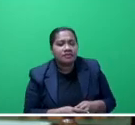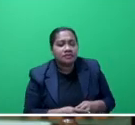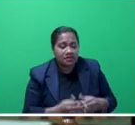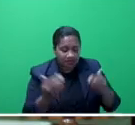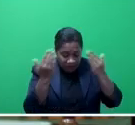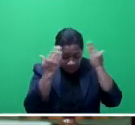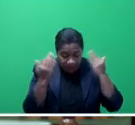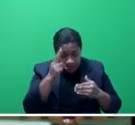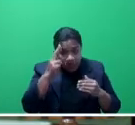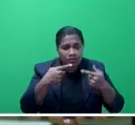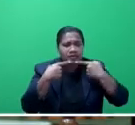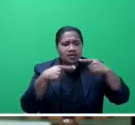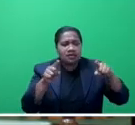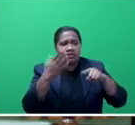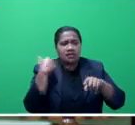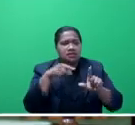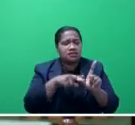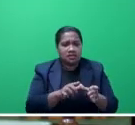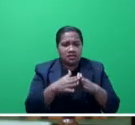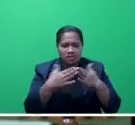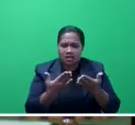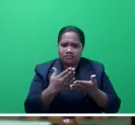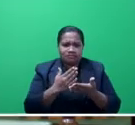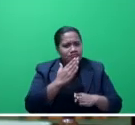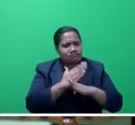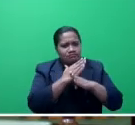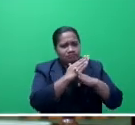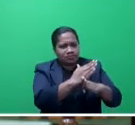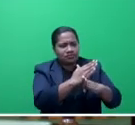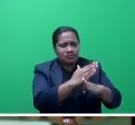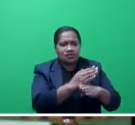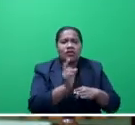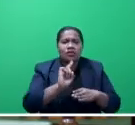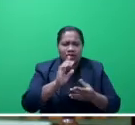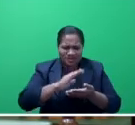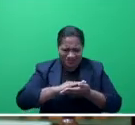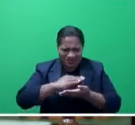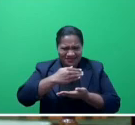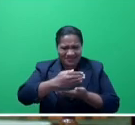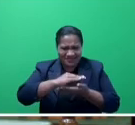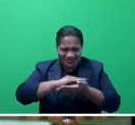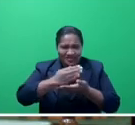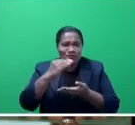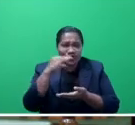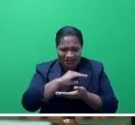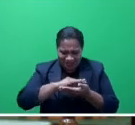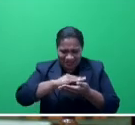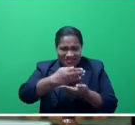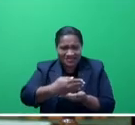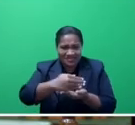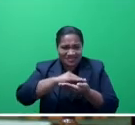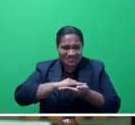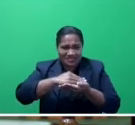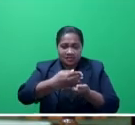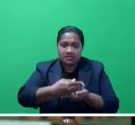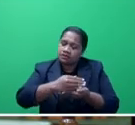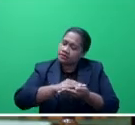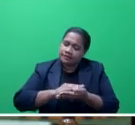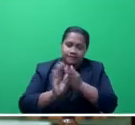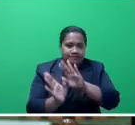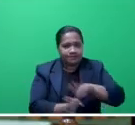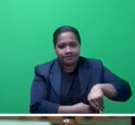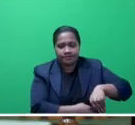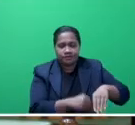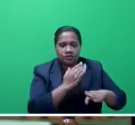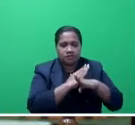we are now banning the use of polystyrene, more commonly known as styrofoam, from 1 August 2021. Just to be clear, this entails a